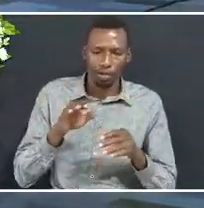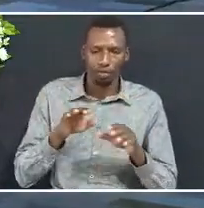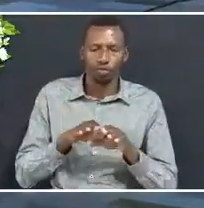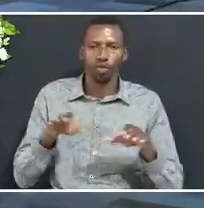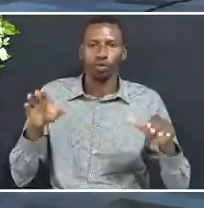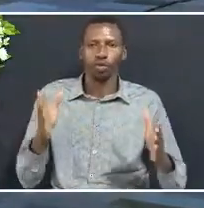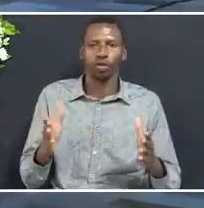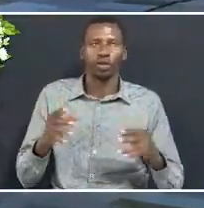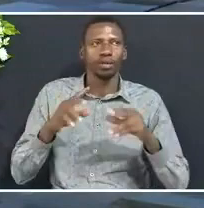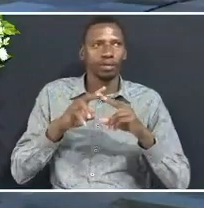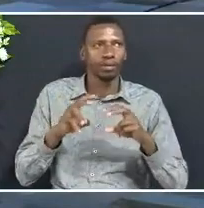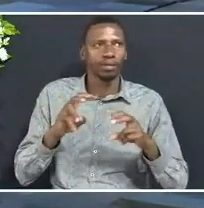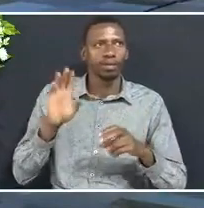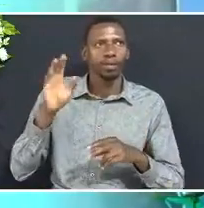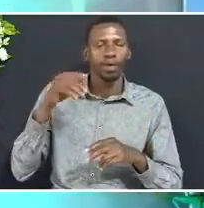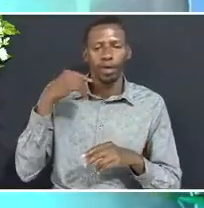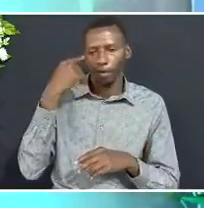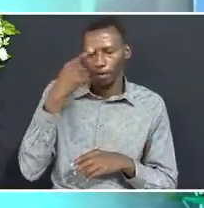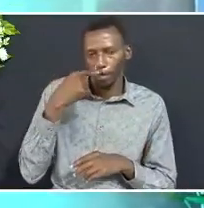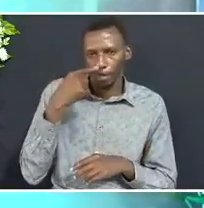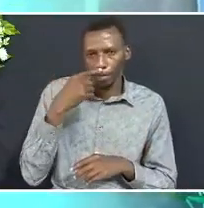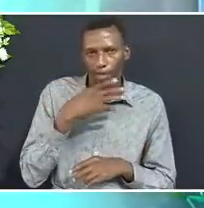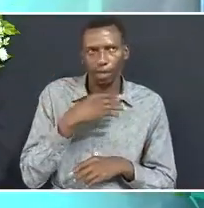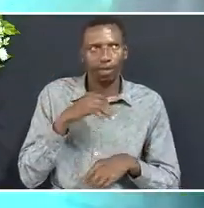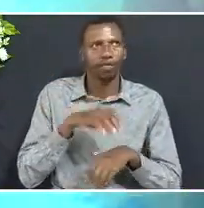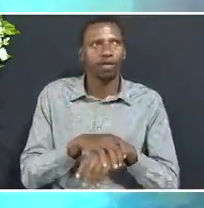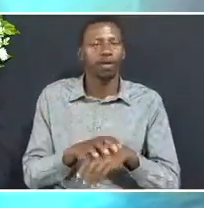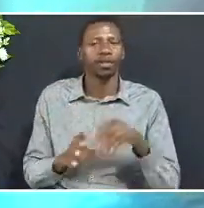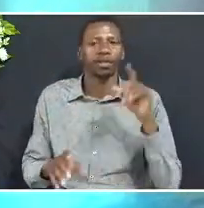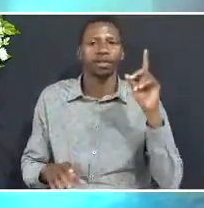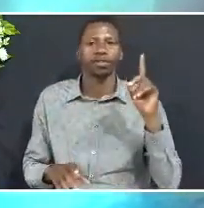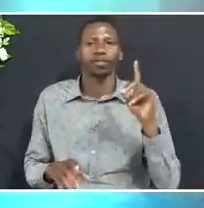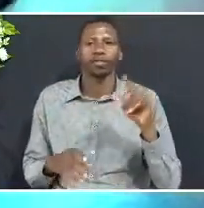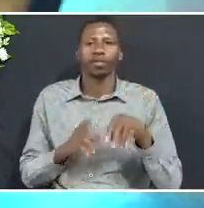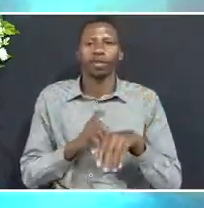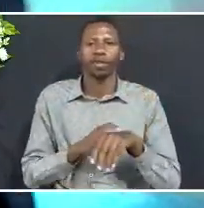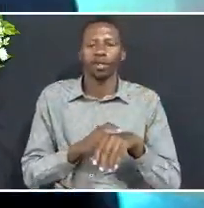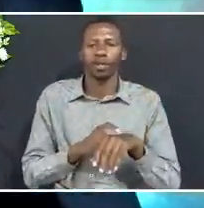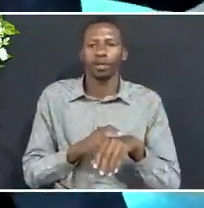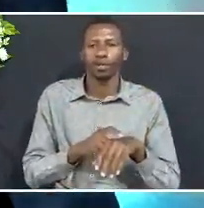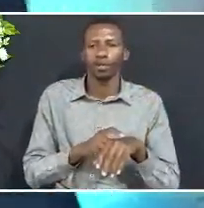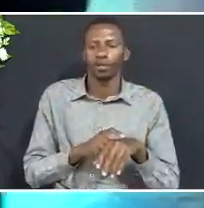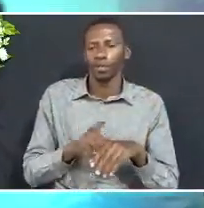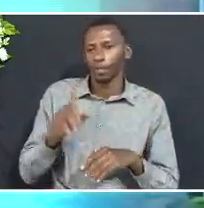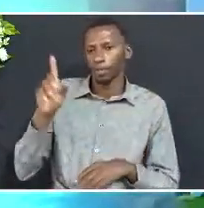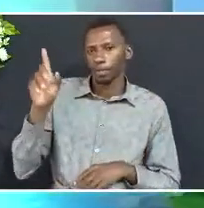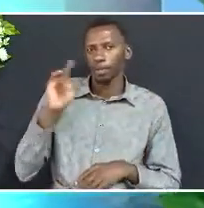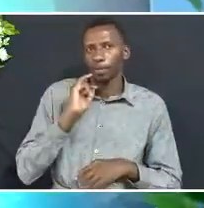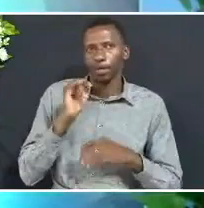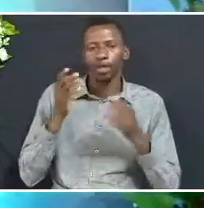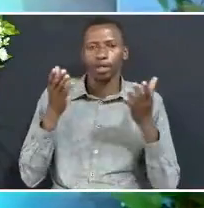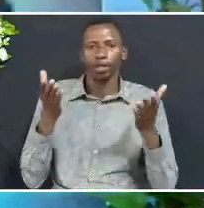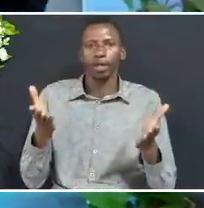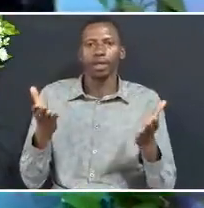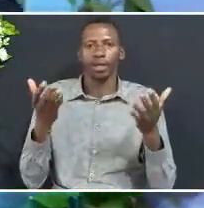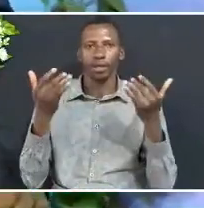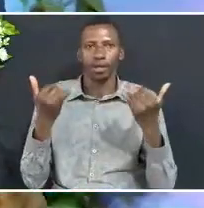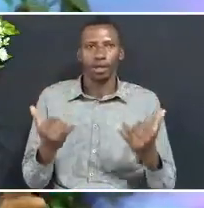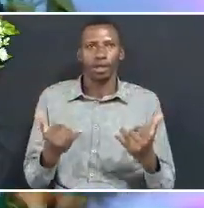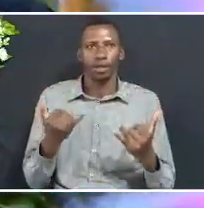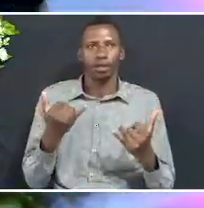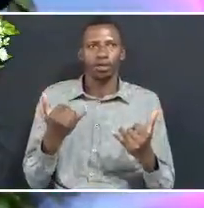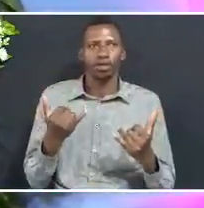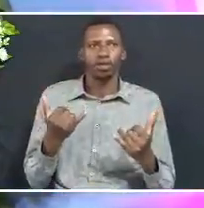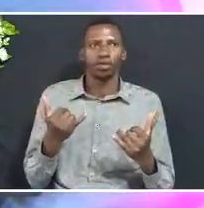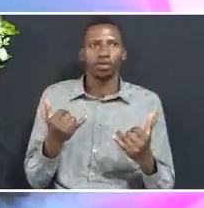we can seek his face and find him when he is available now in the